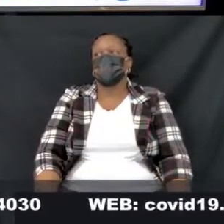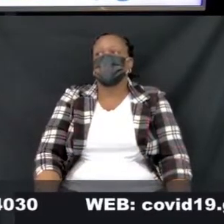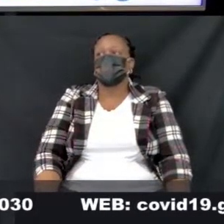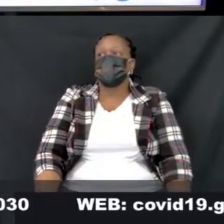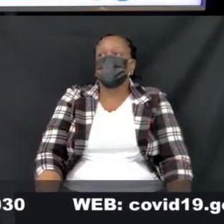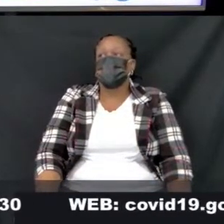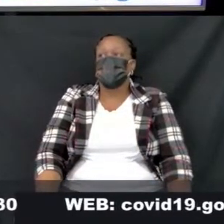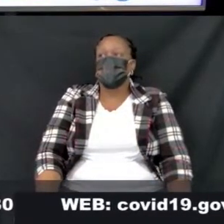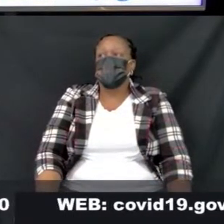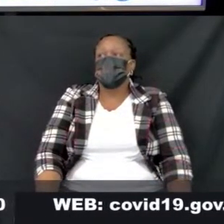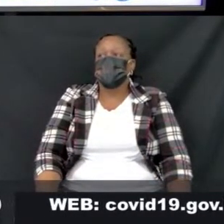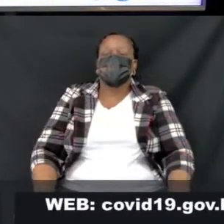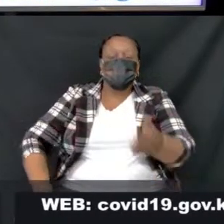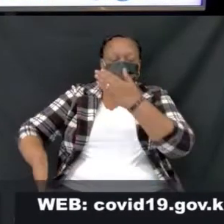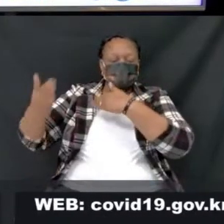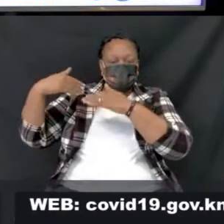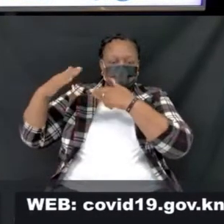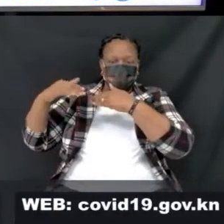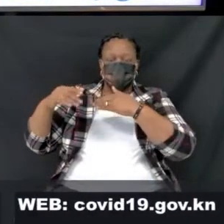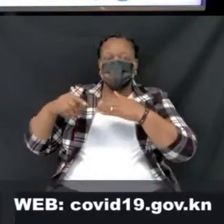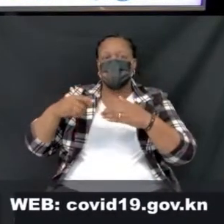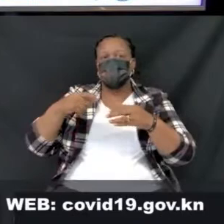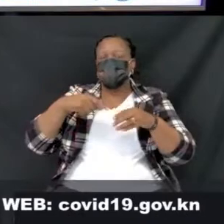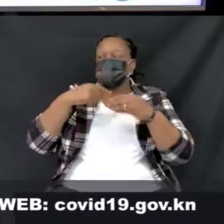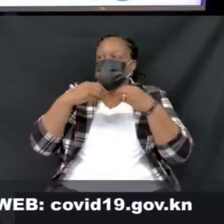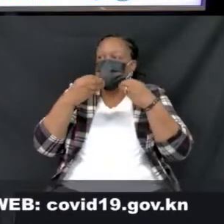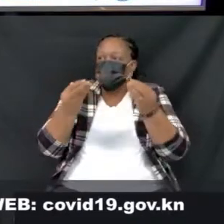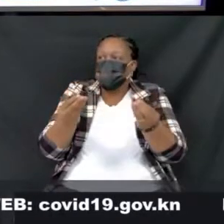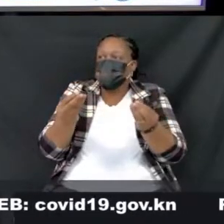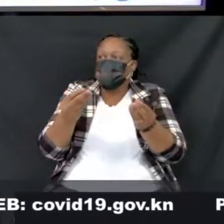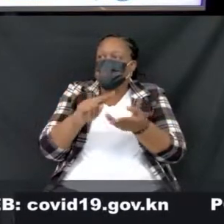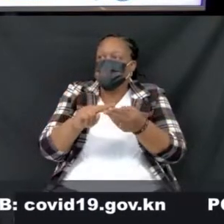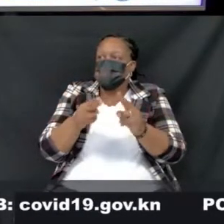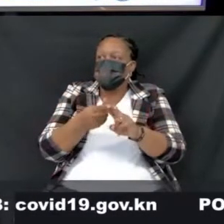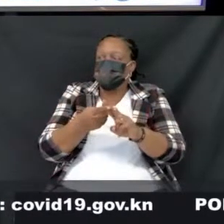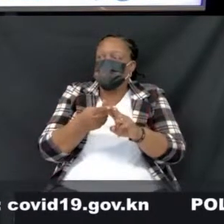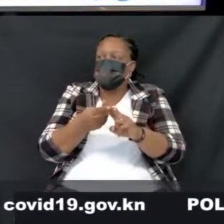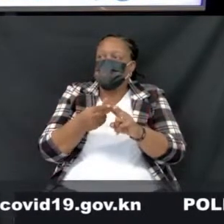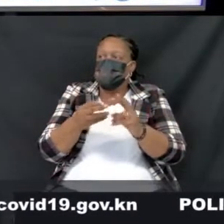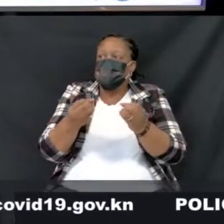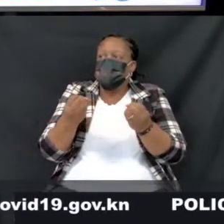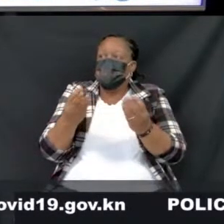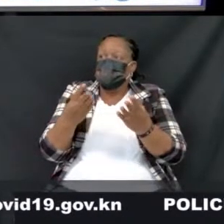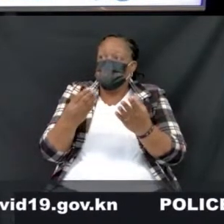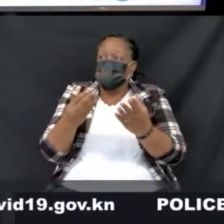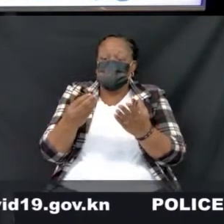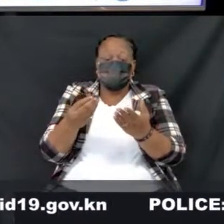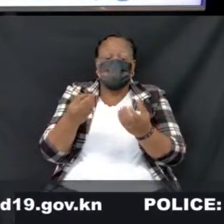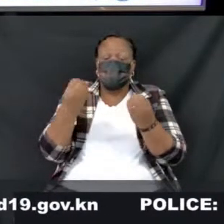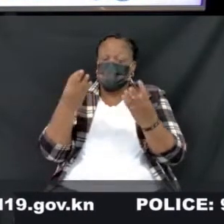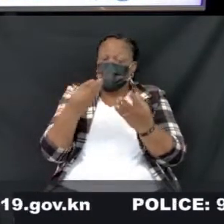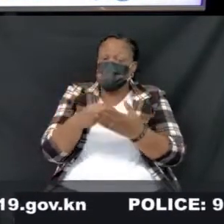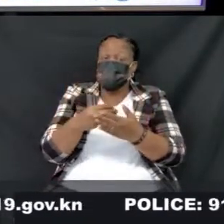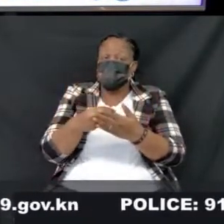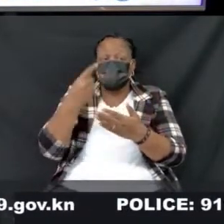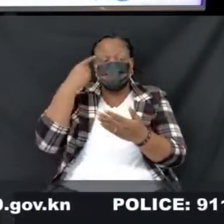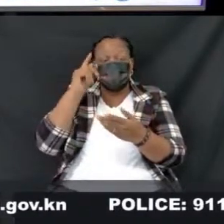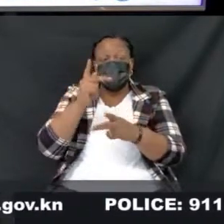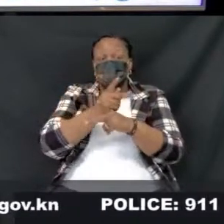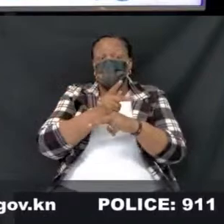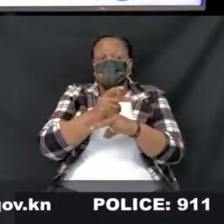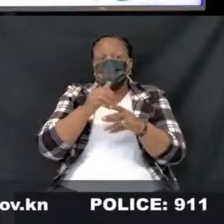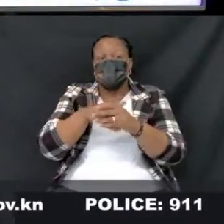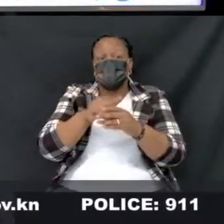for persons at the hospital. I can't remember the figure off the top of my head, but it's several $1,000s.